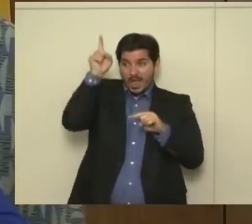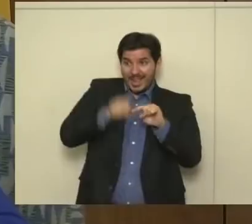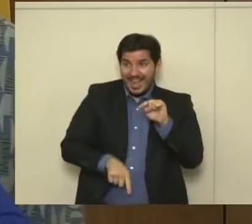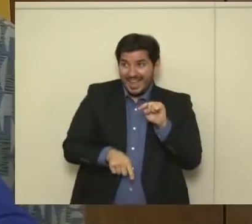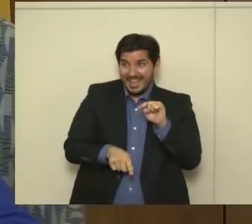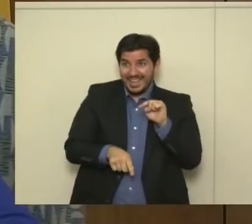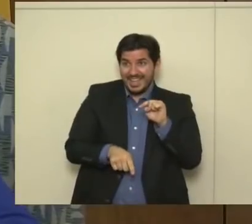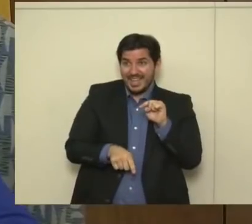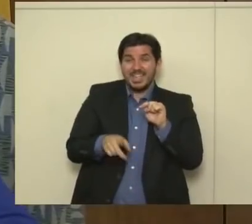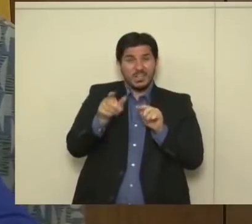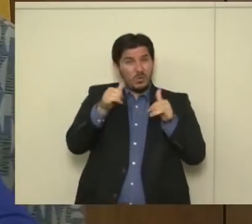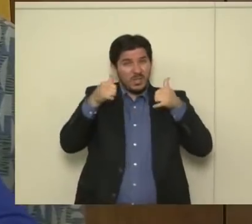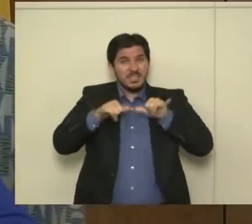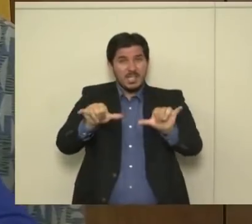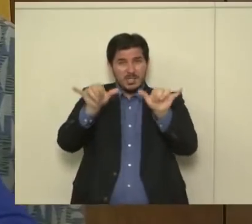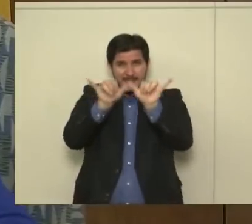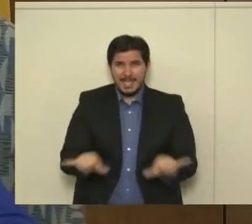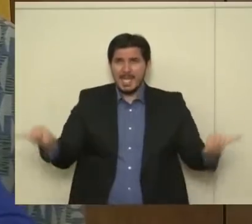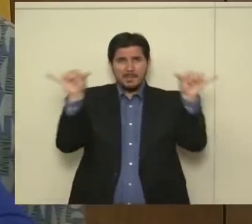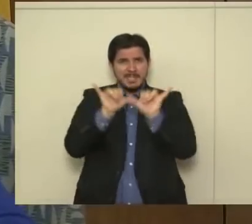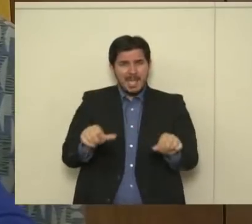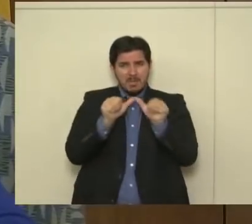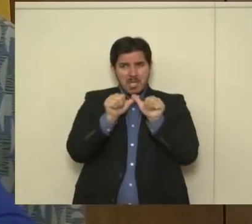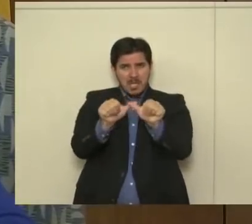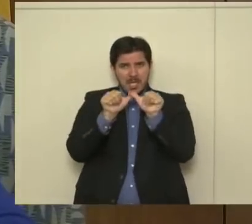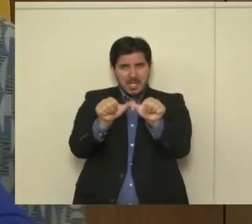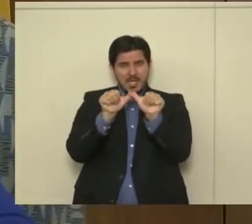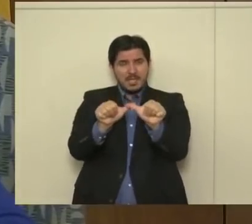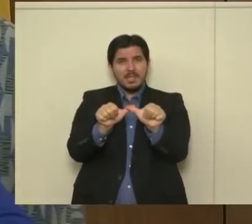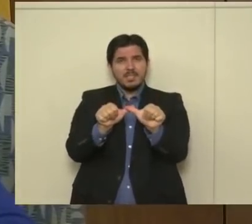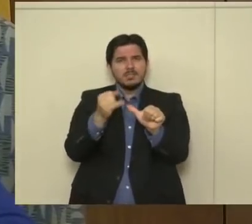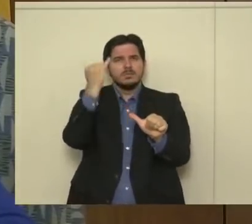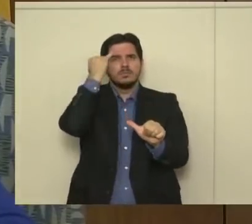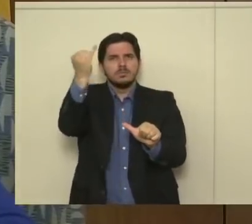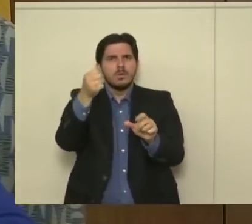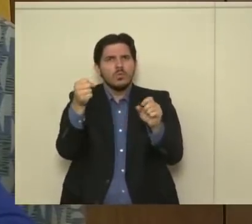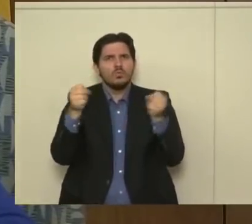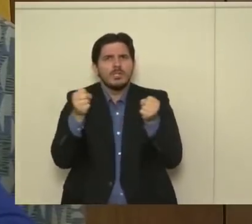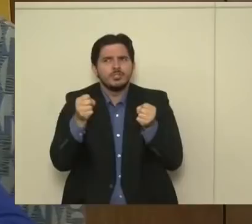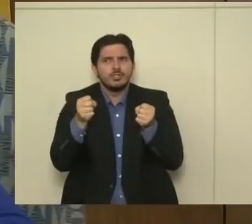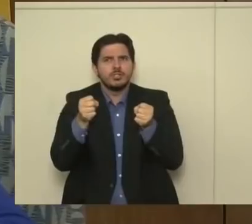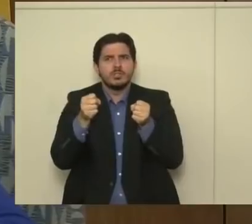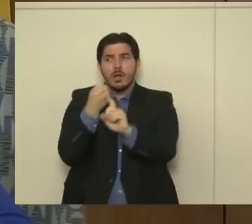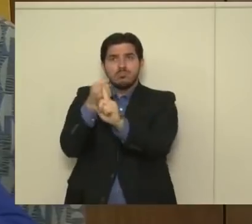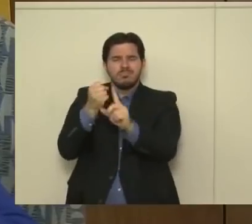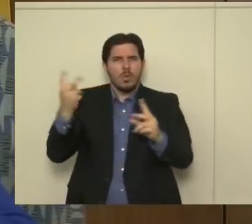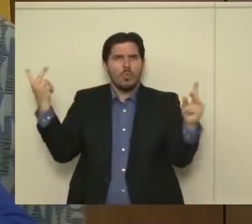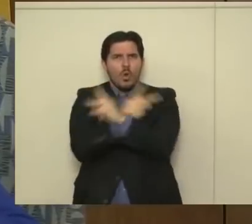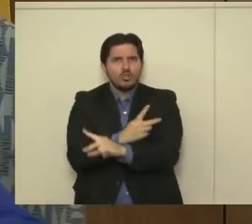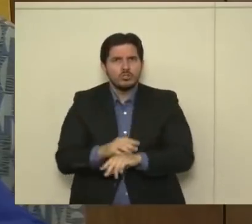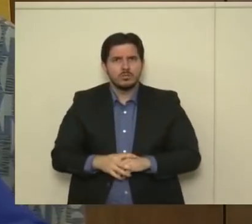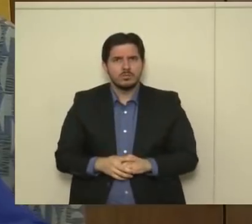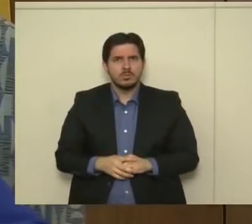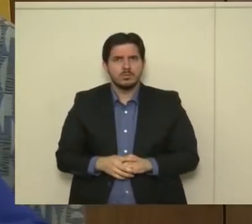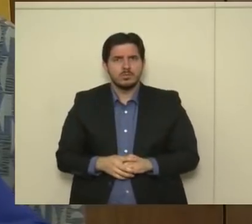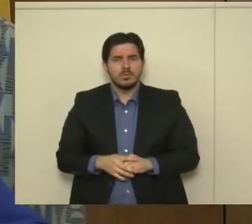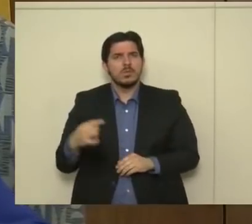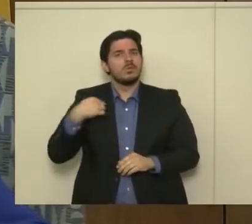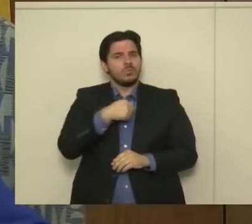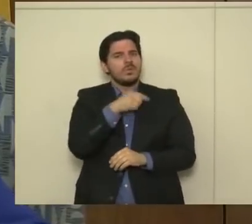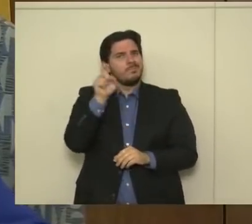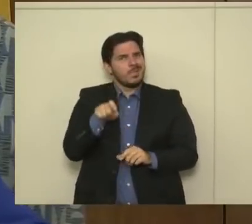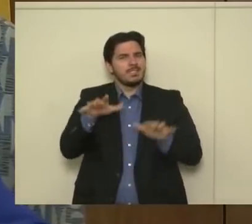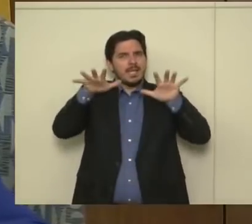and getting a vaccine, if we don't double down our efforts to make New Mexico safe, the virus hasn't gone